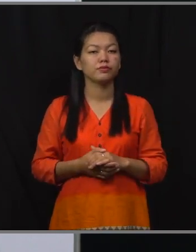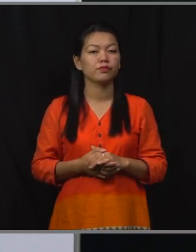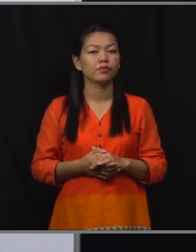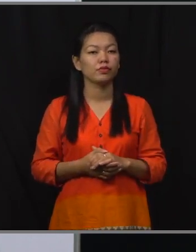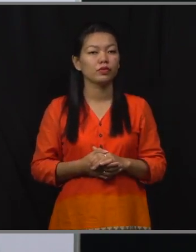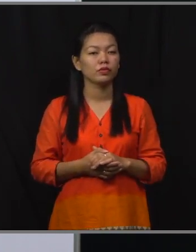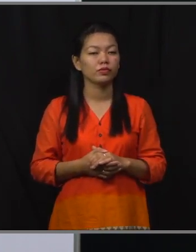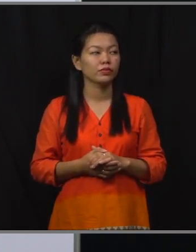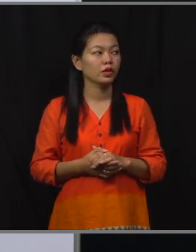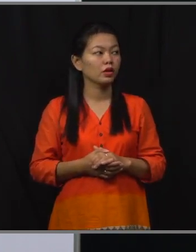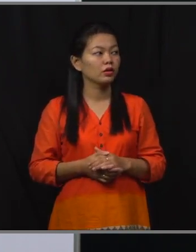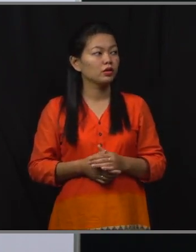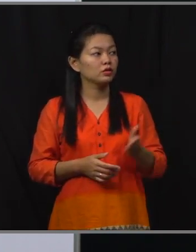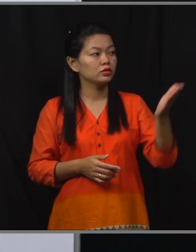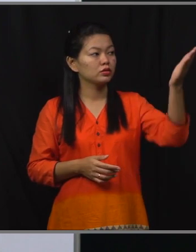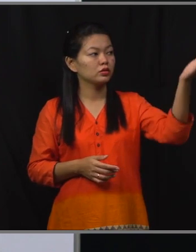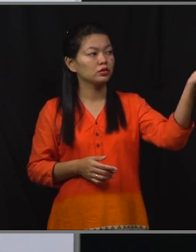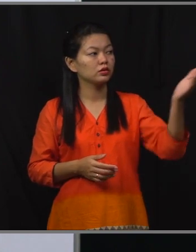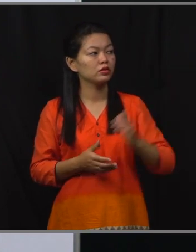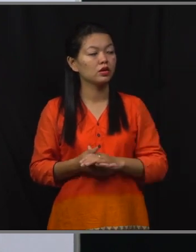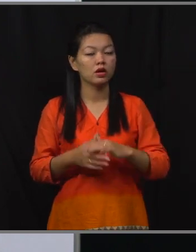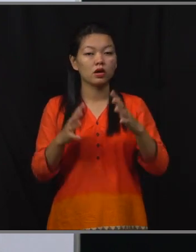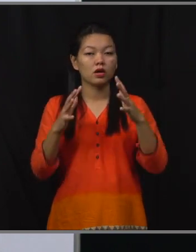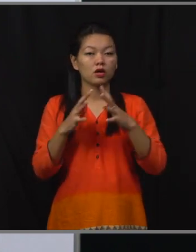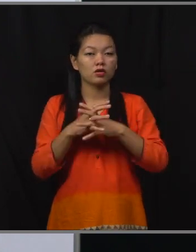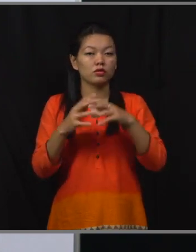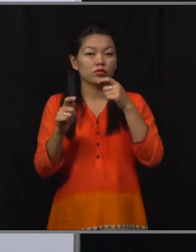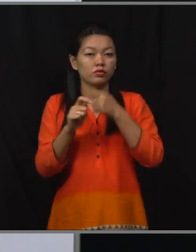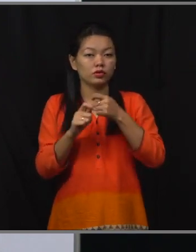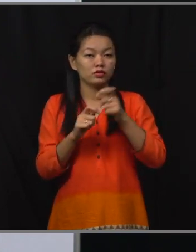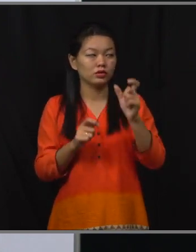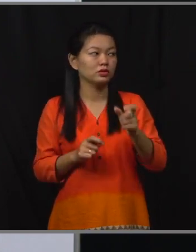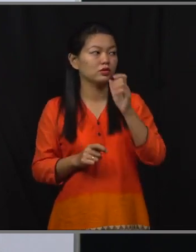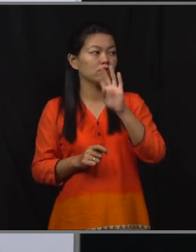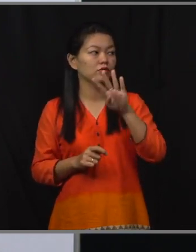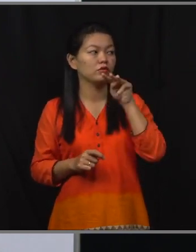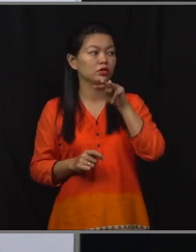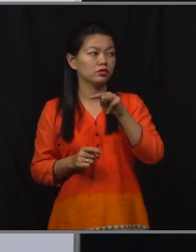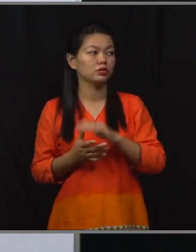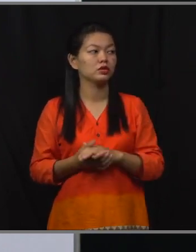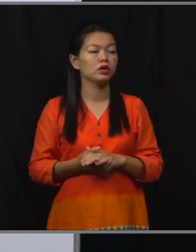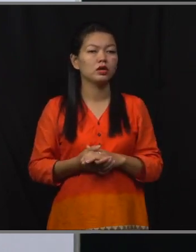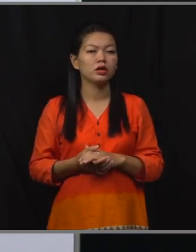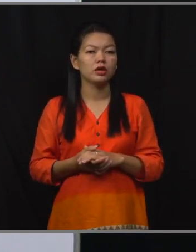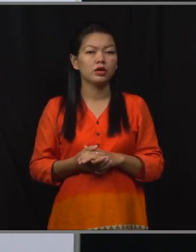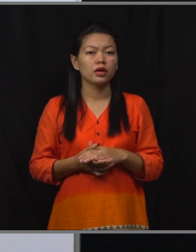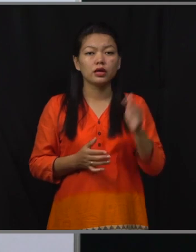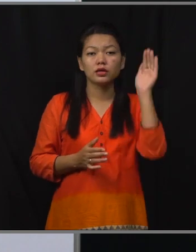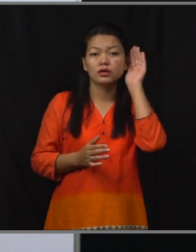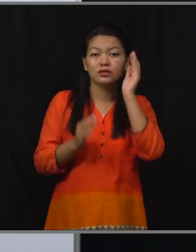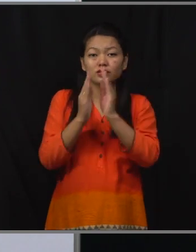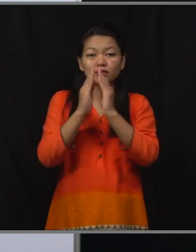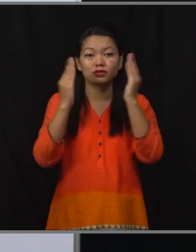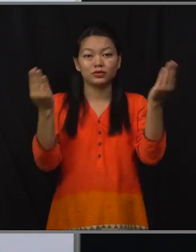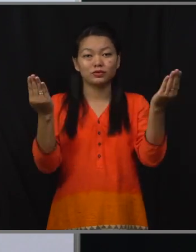got 4,000. By sale of all newspapers, that is 4,000. They have sold for rupees